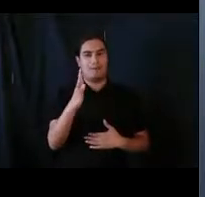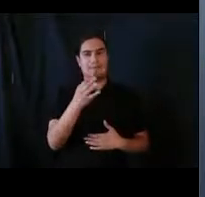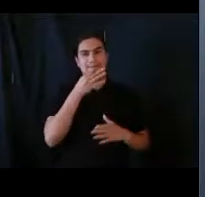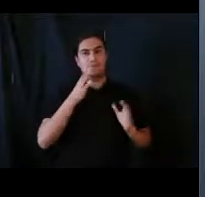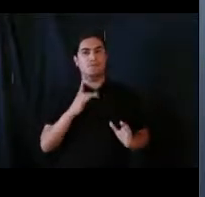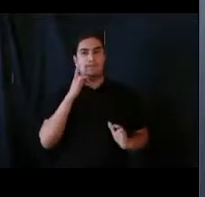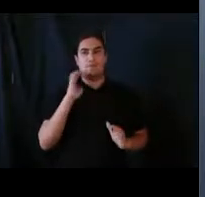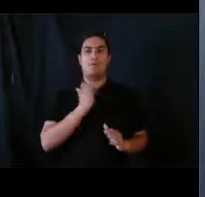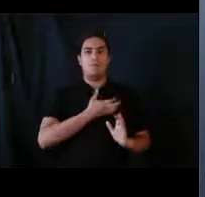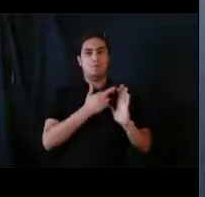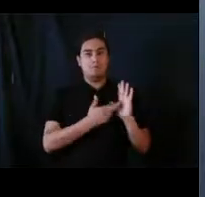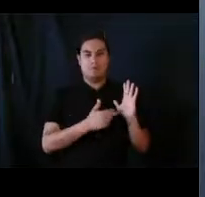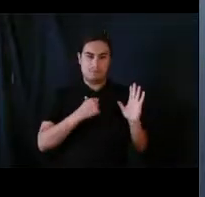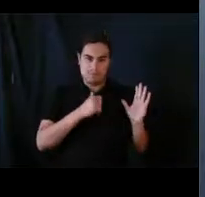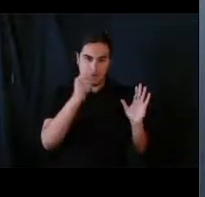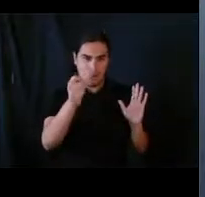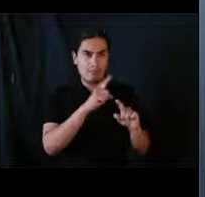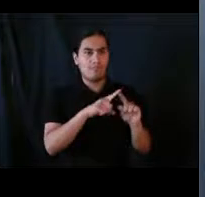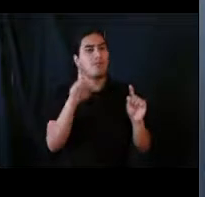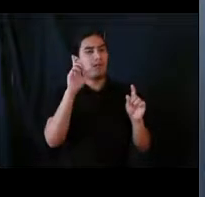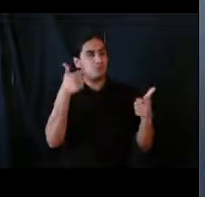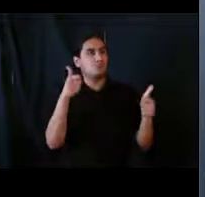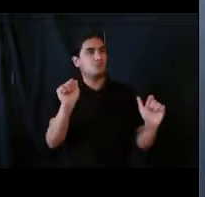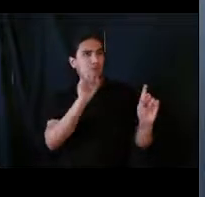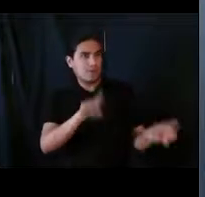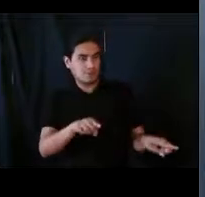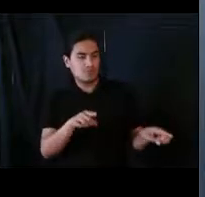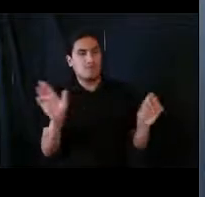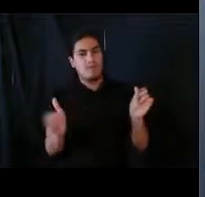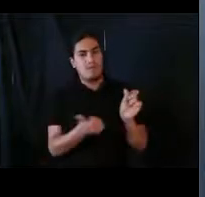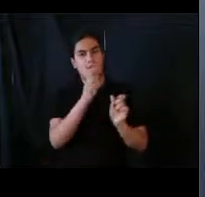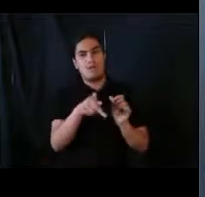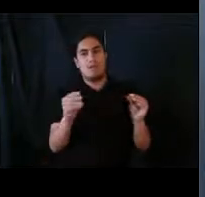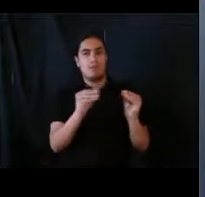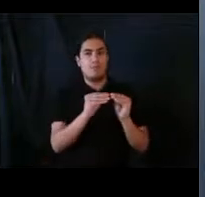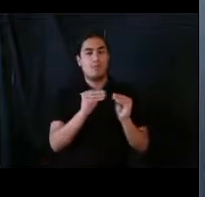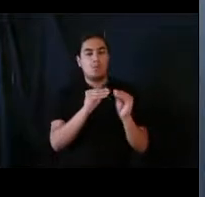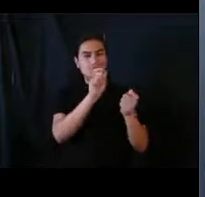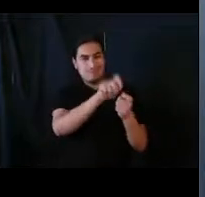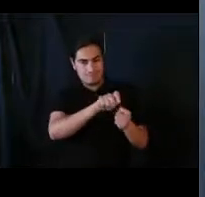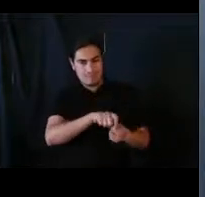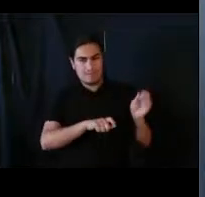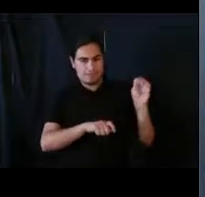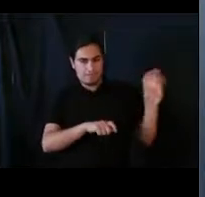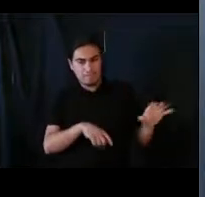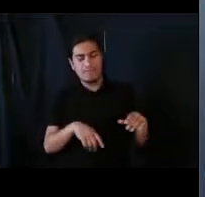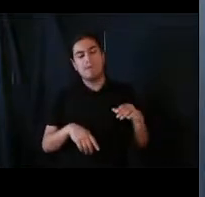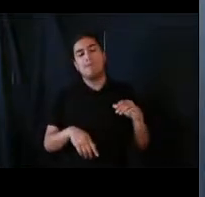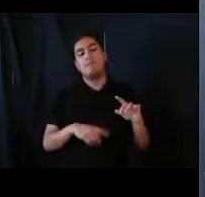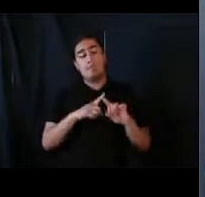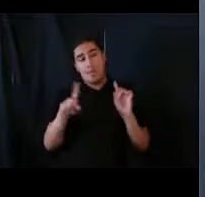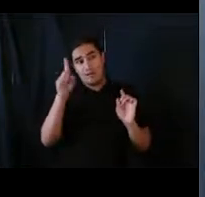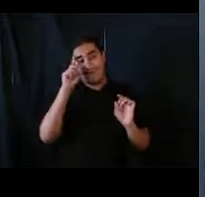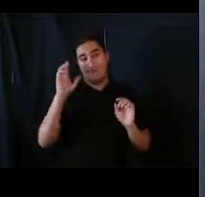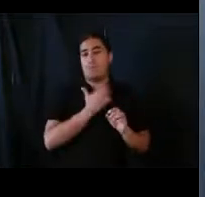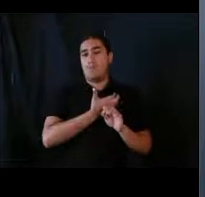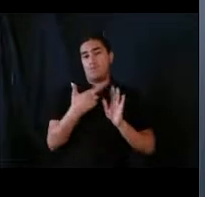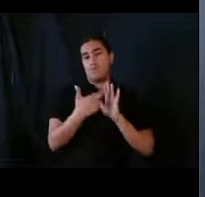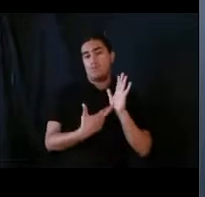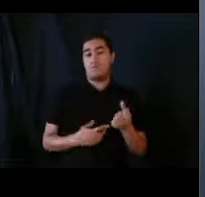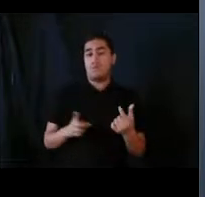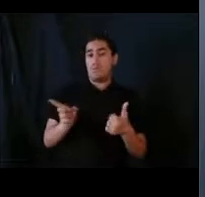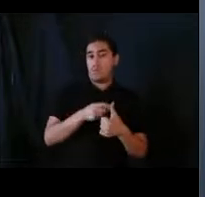i'll take a a stab it and happy to follow up with further detail i i do know that in our kind of guidelines process right now one